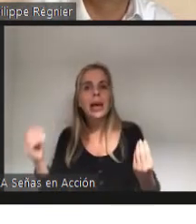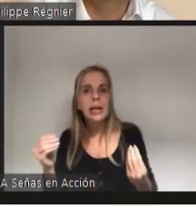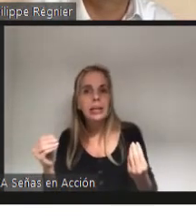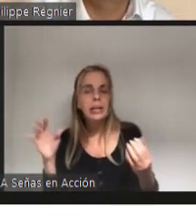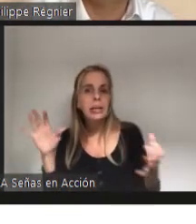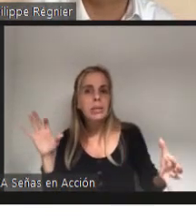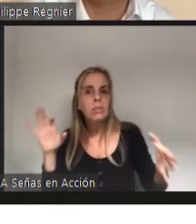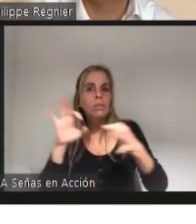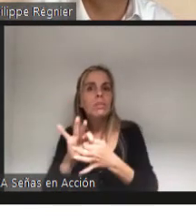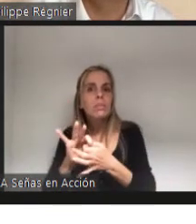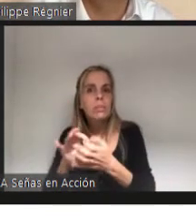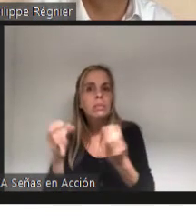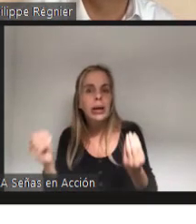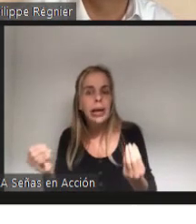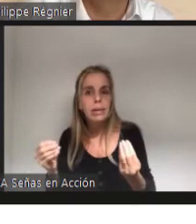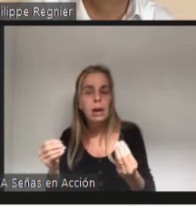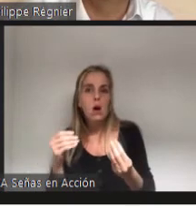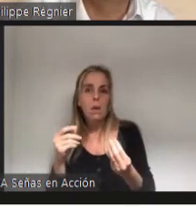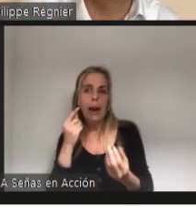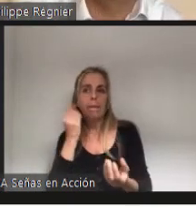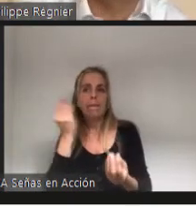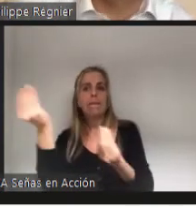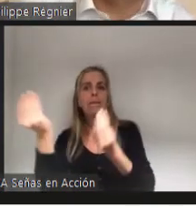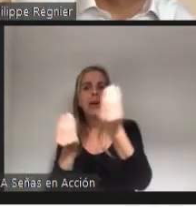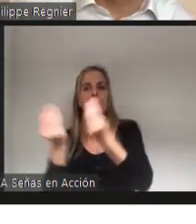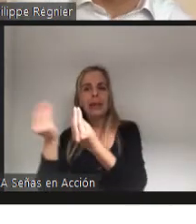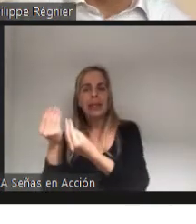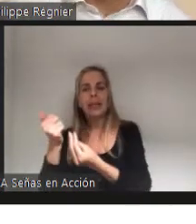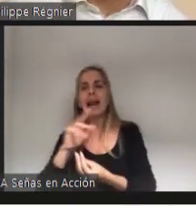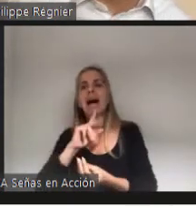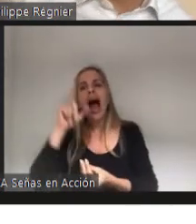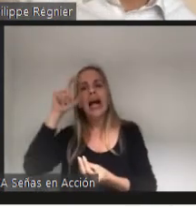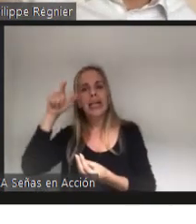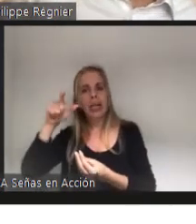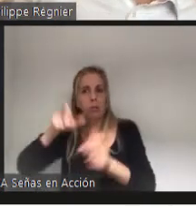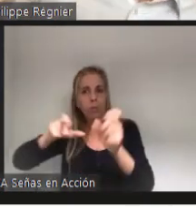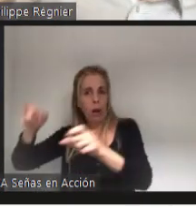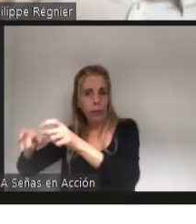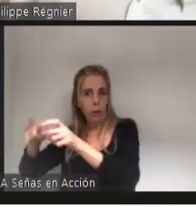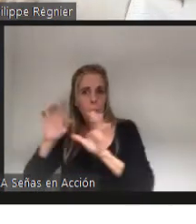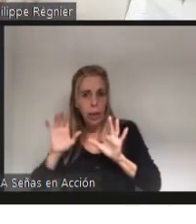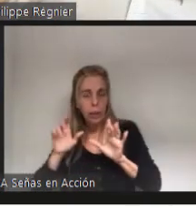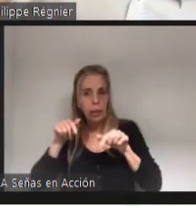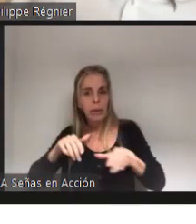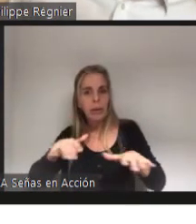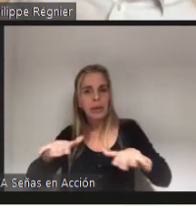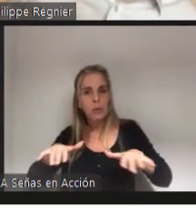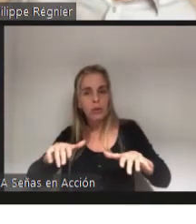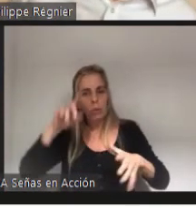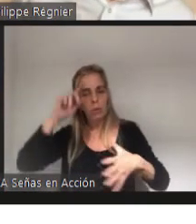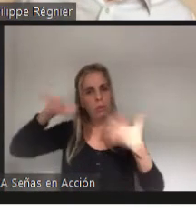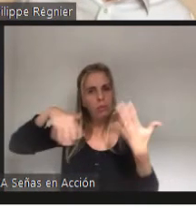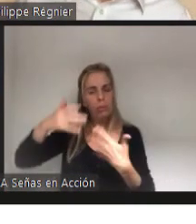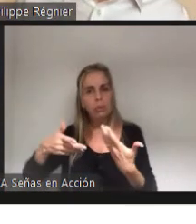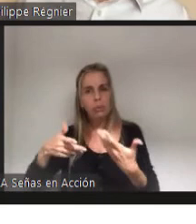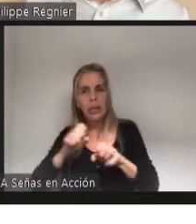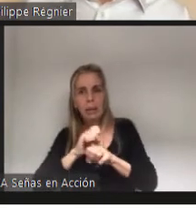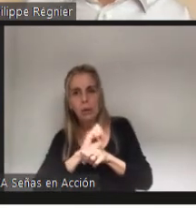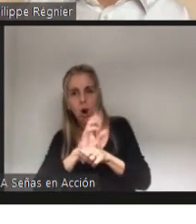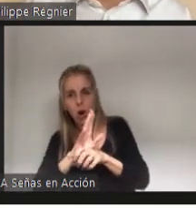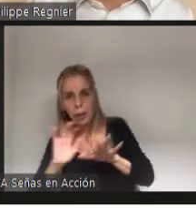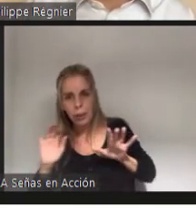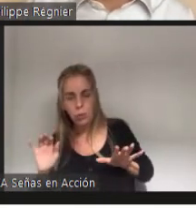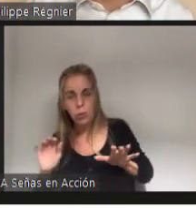unheard of. They joined efforts to represent artists in a moment of crisis with the idea that